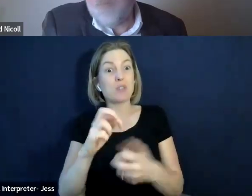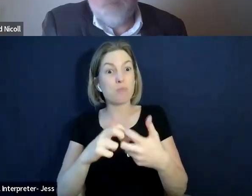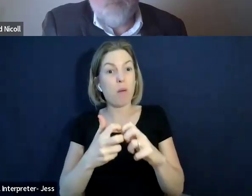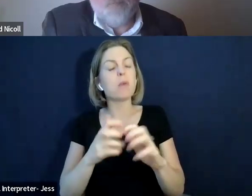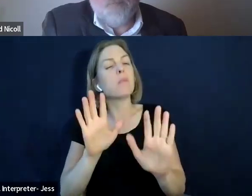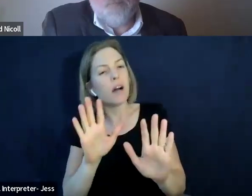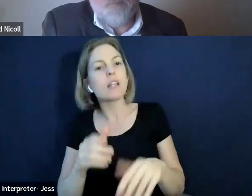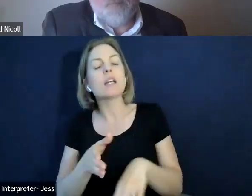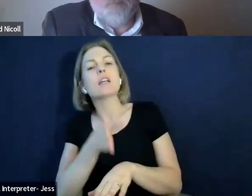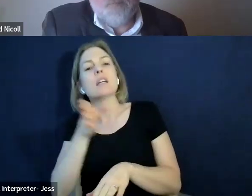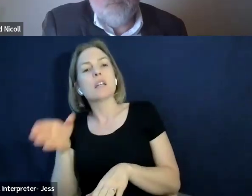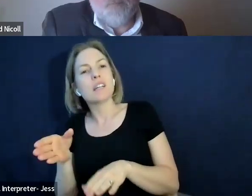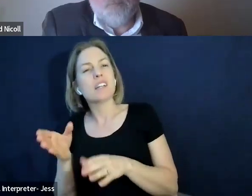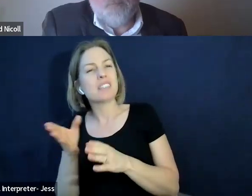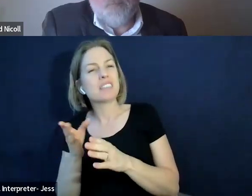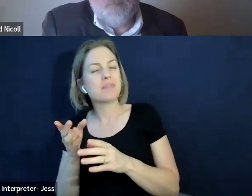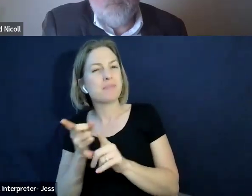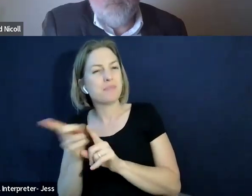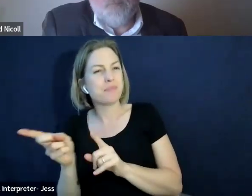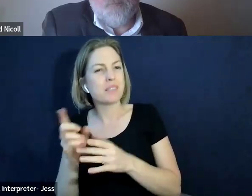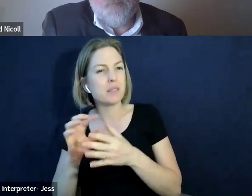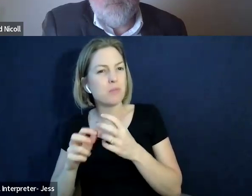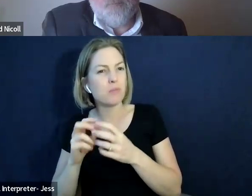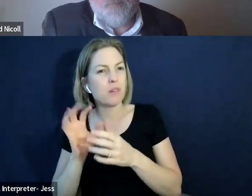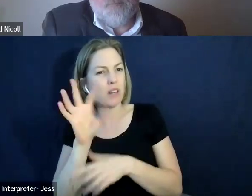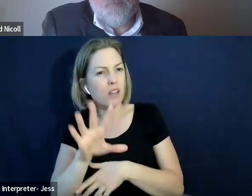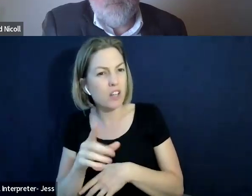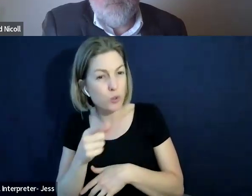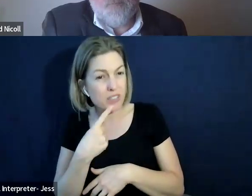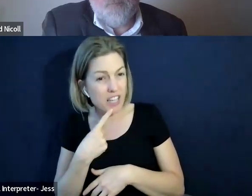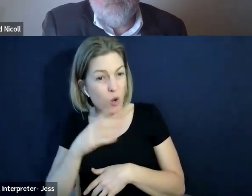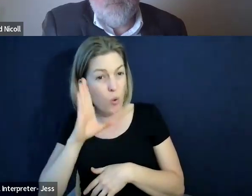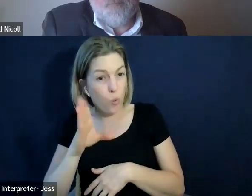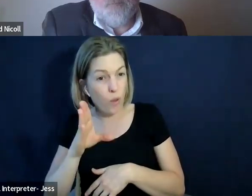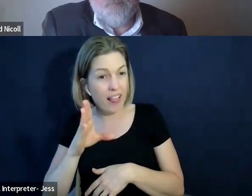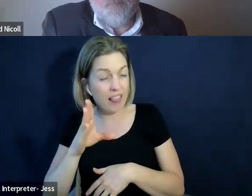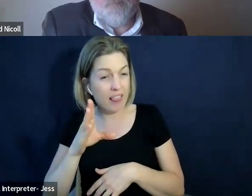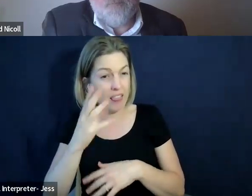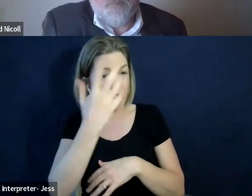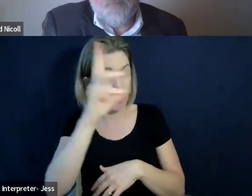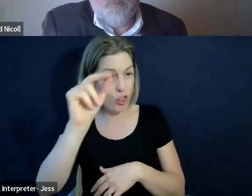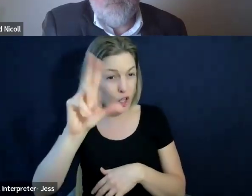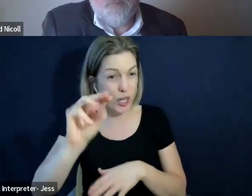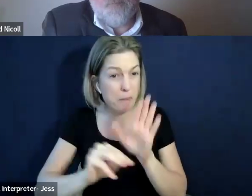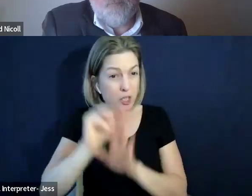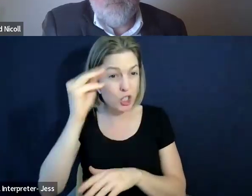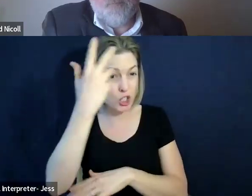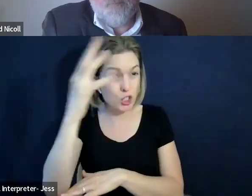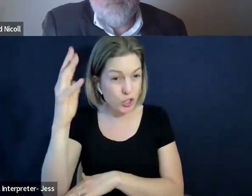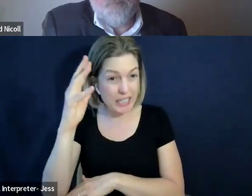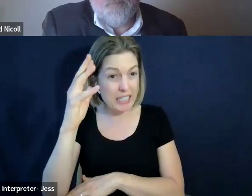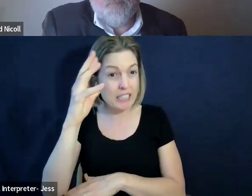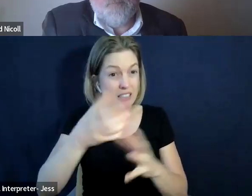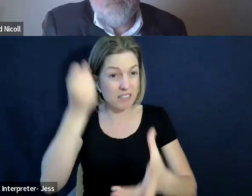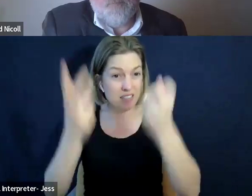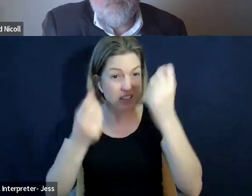issue is, I just want to clarify, you said you're going to take down 30 mature trees. Are you going to